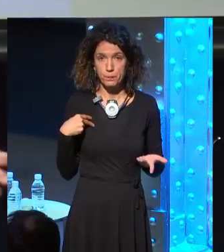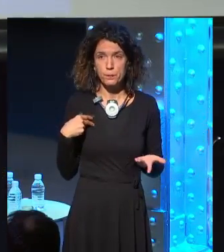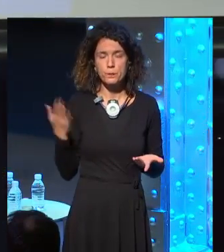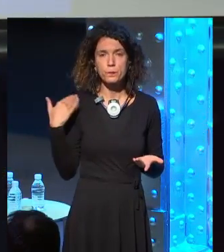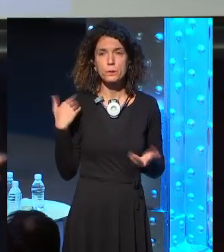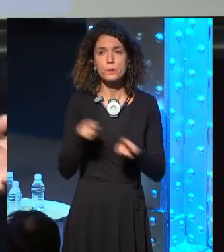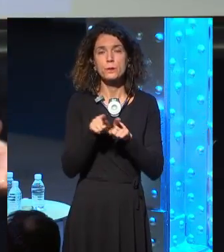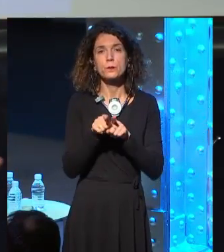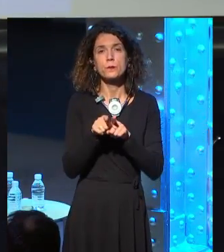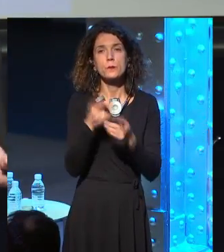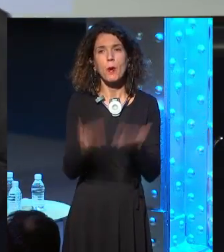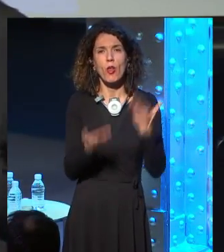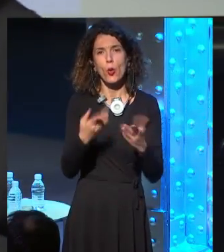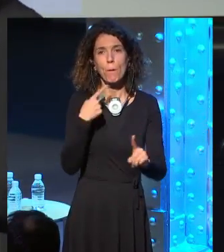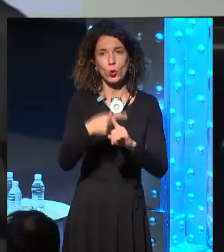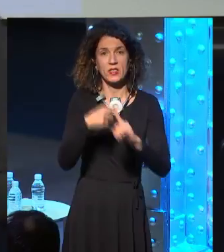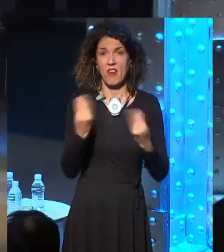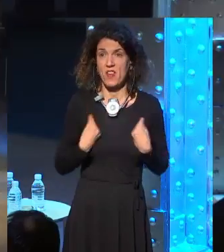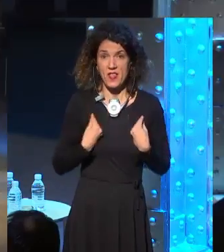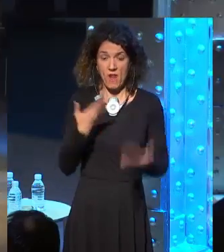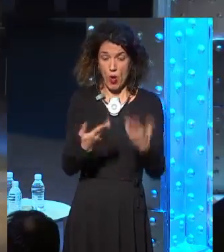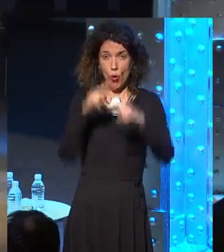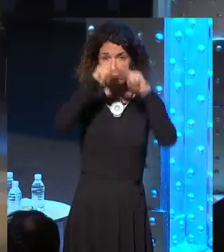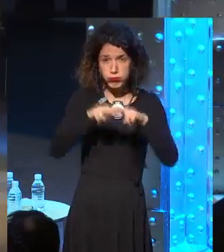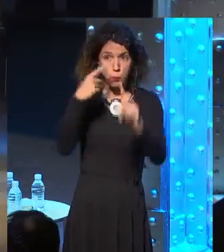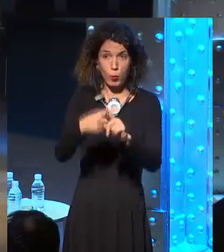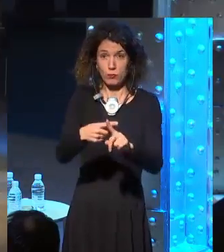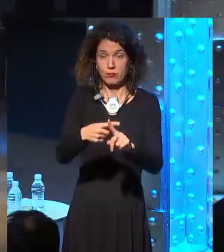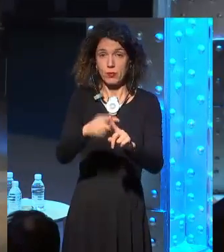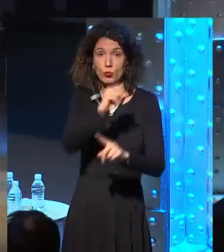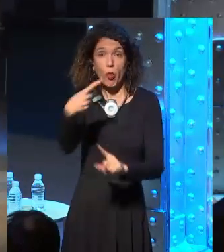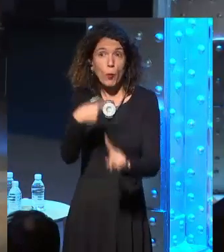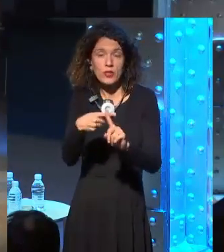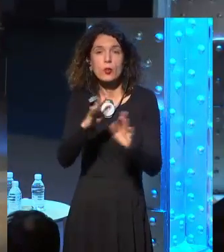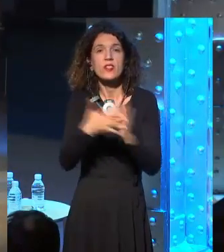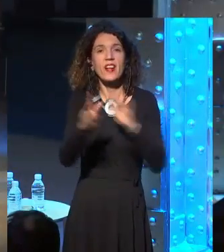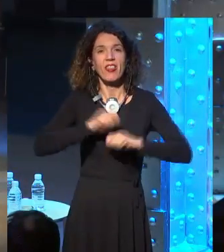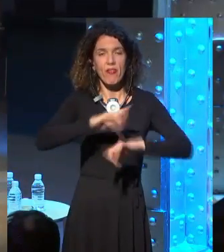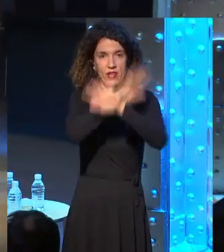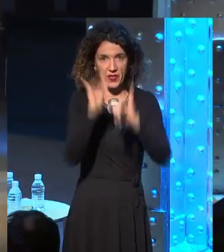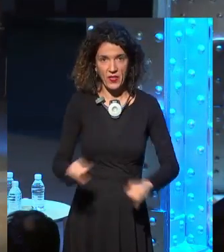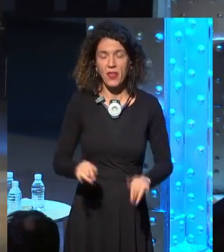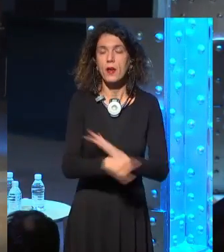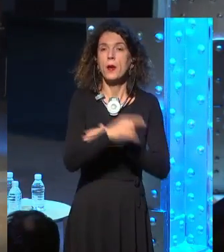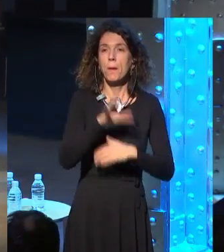guess that across different nations and people, this experience of